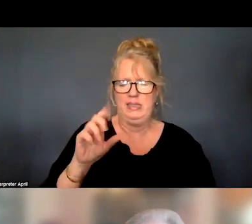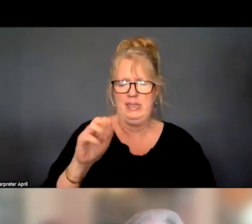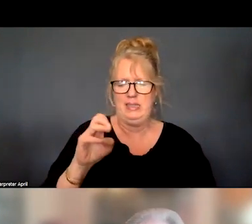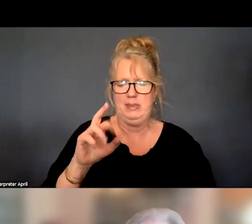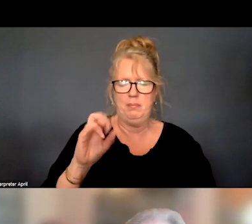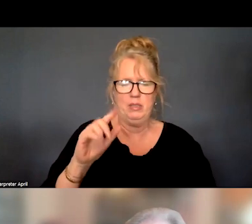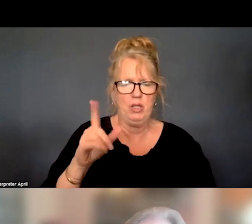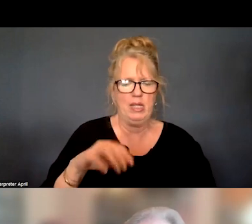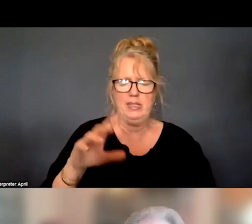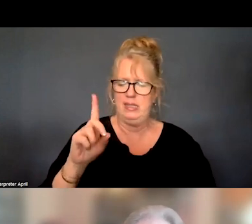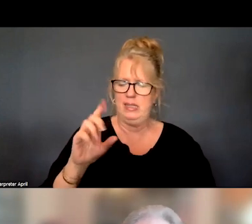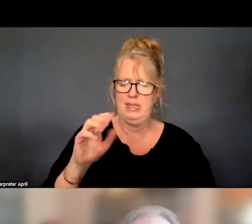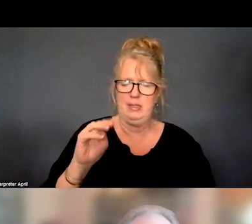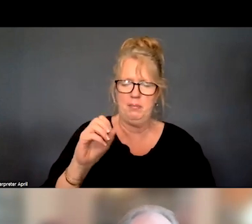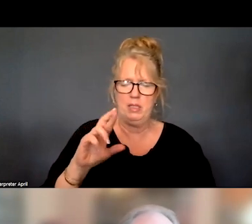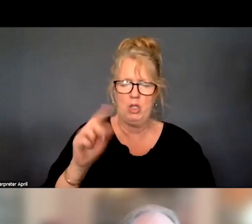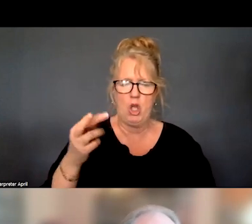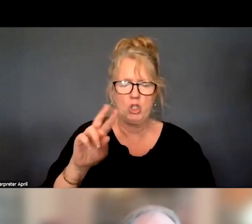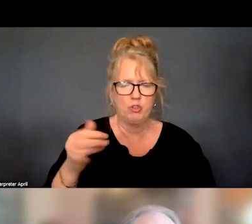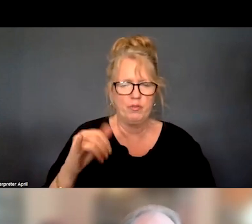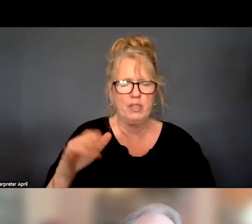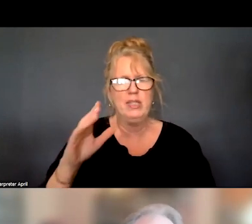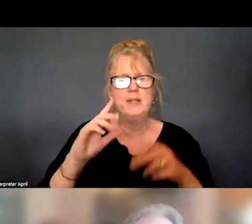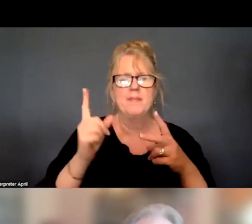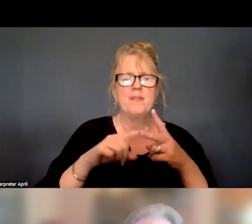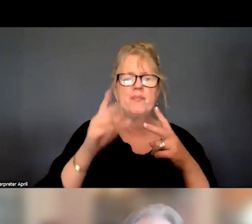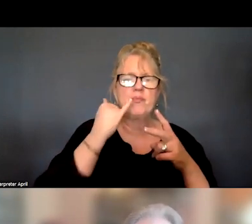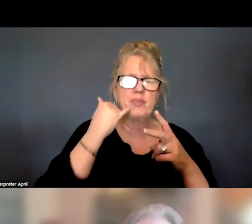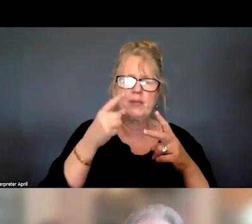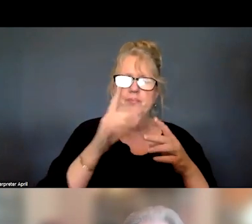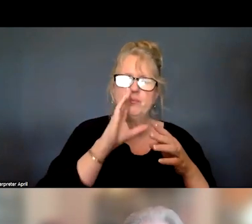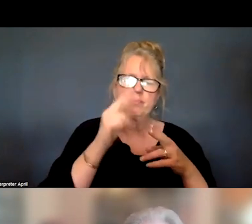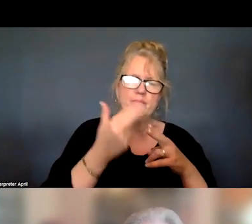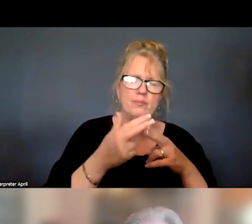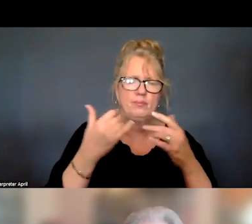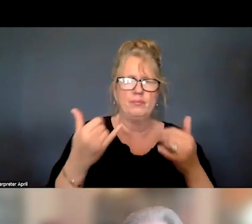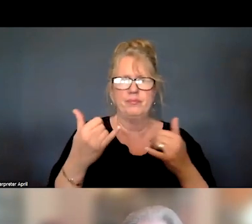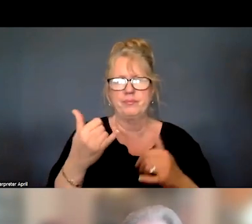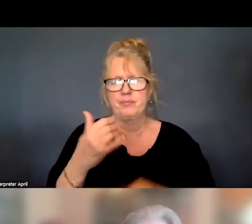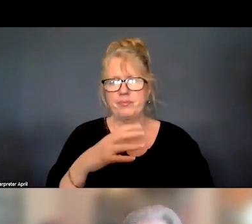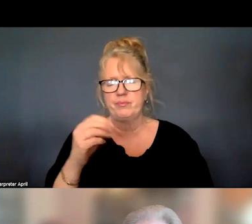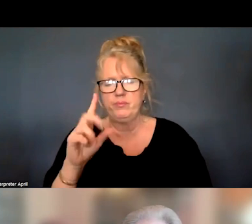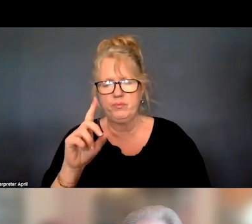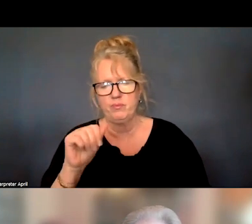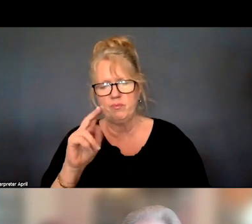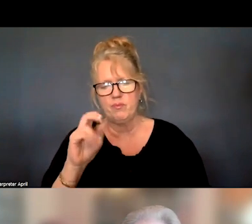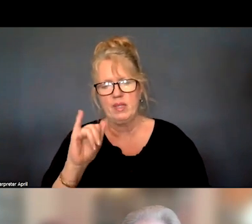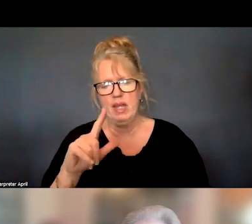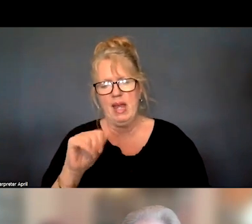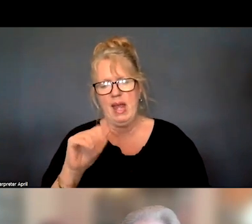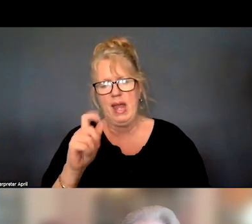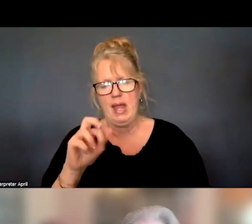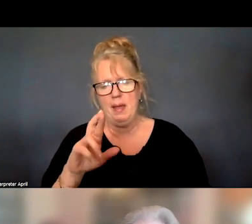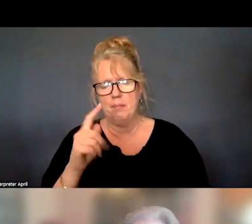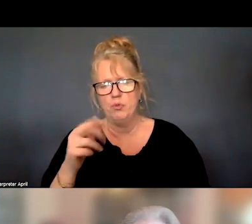in demography, and he led the development of the manuscript we'll be talking about today. And Dr. Amber Trueblood is also with